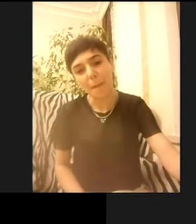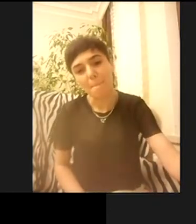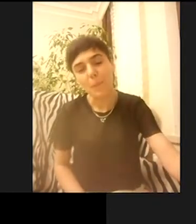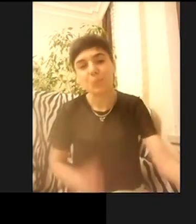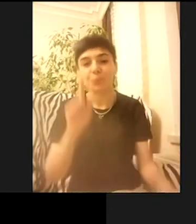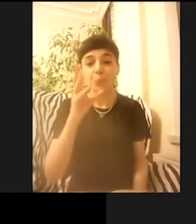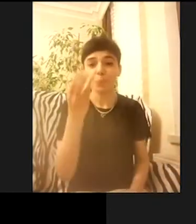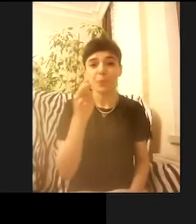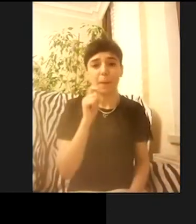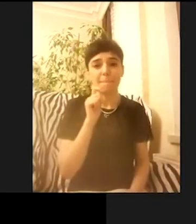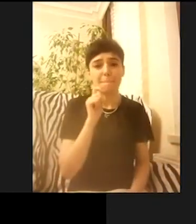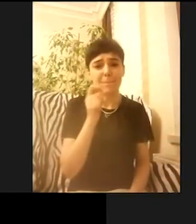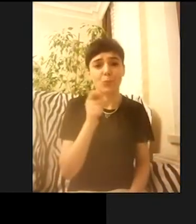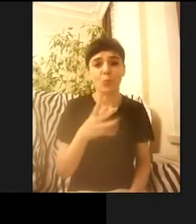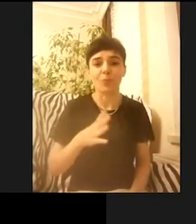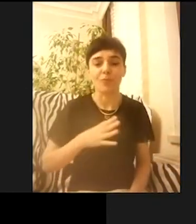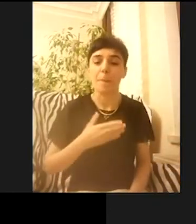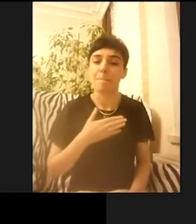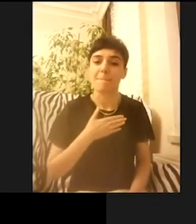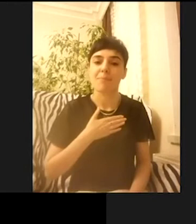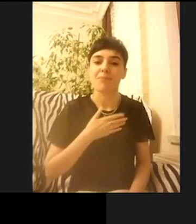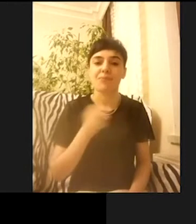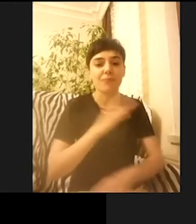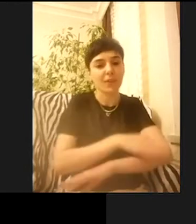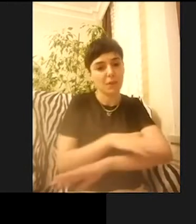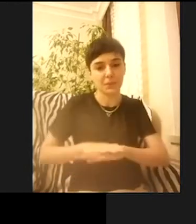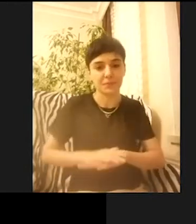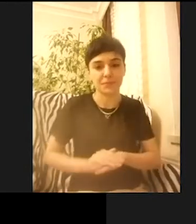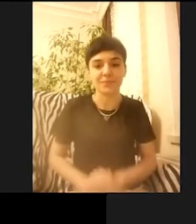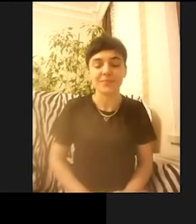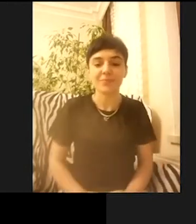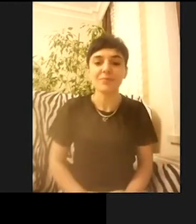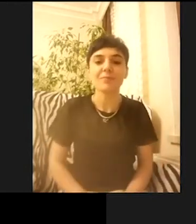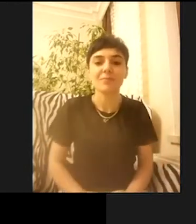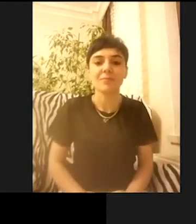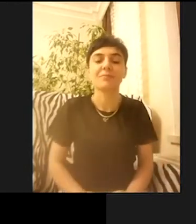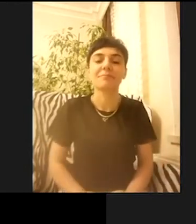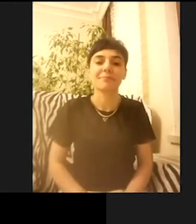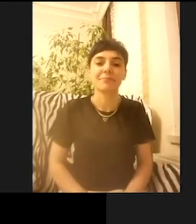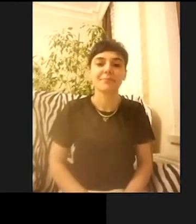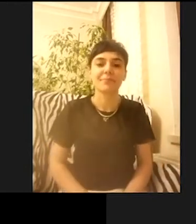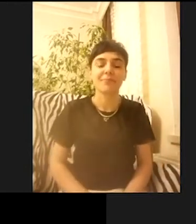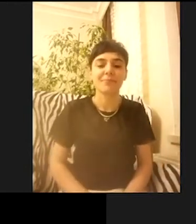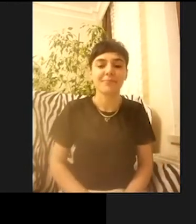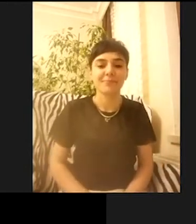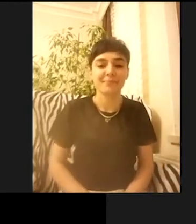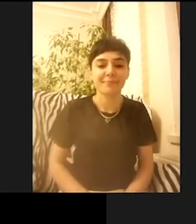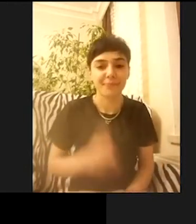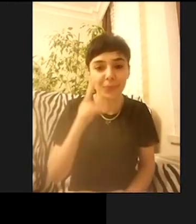Yeah. Yeah, I can start with audio description. I'm a brown bearded